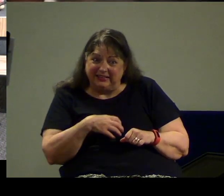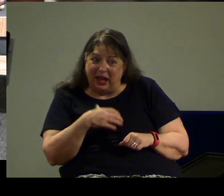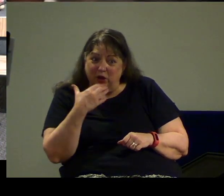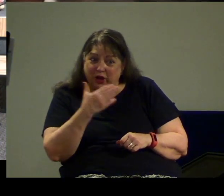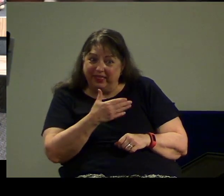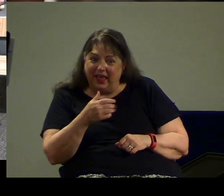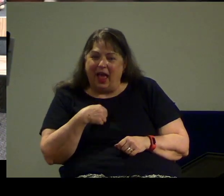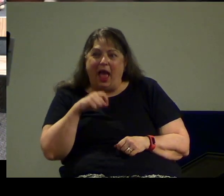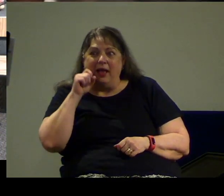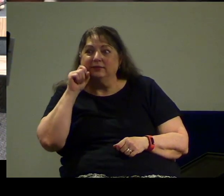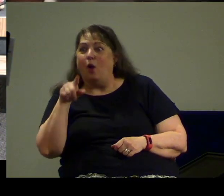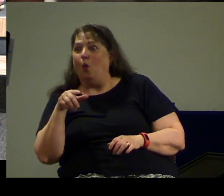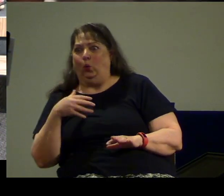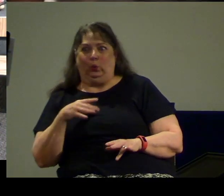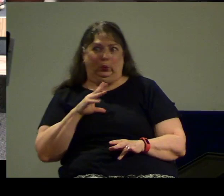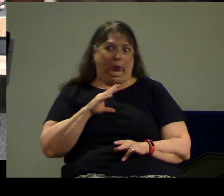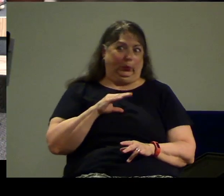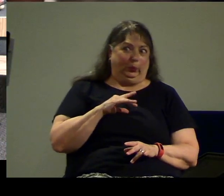Looking good.